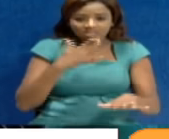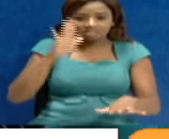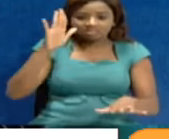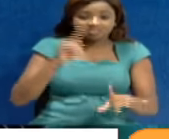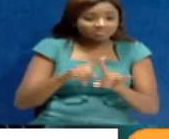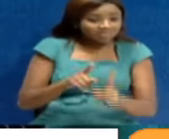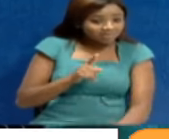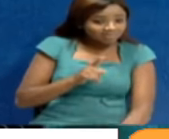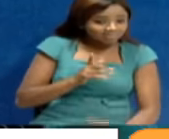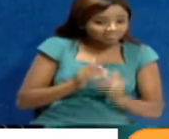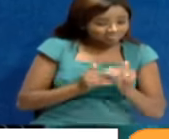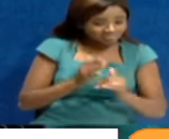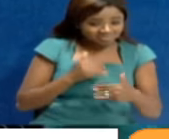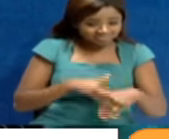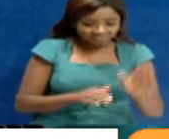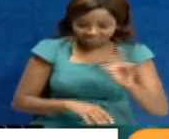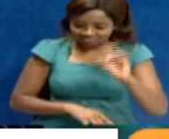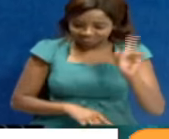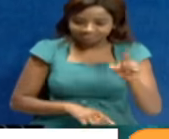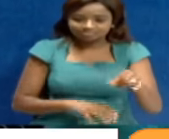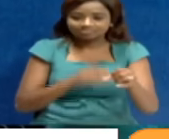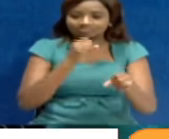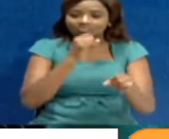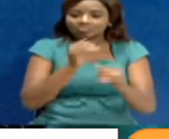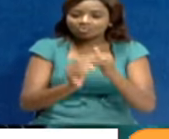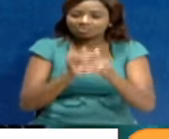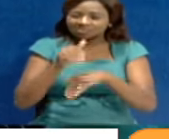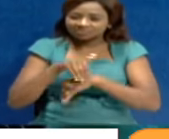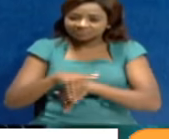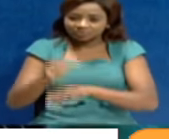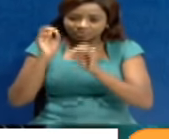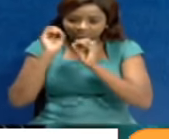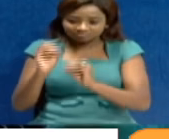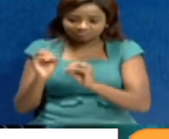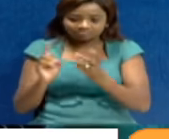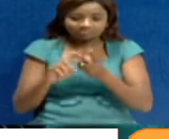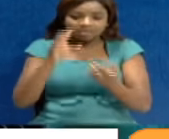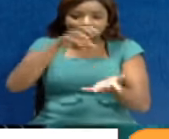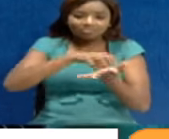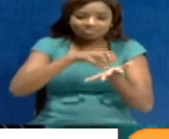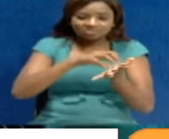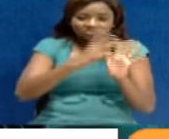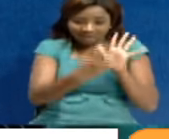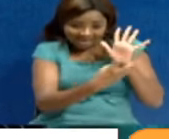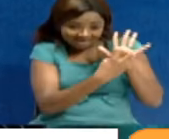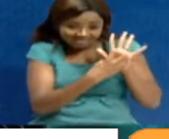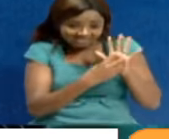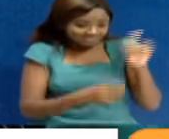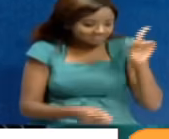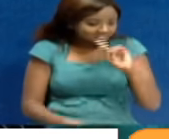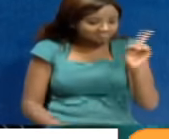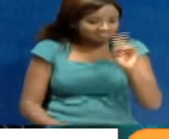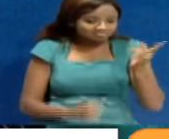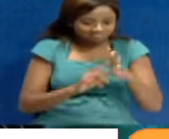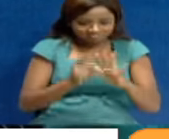not happen. The procedure for creation of that office was not followed. The procedure for filling those vacancies was not followed. And therefore,